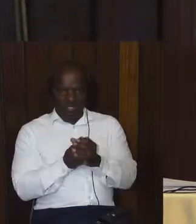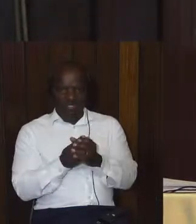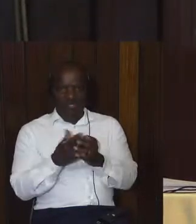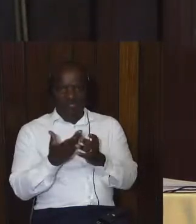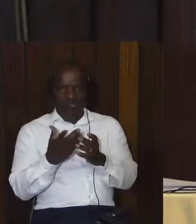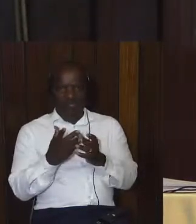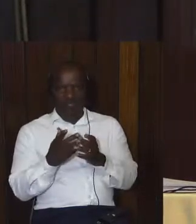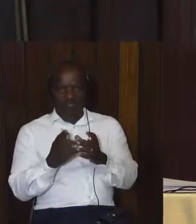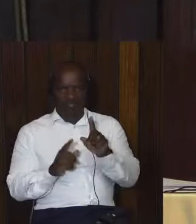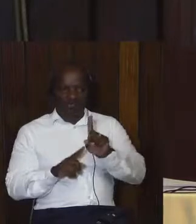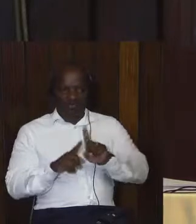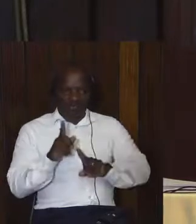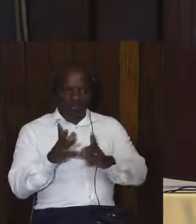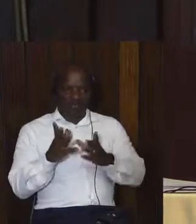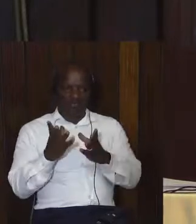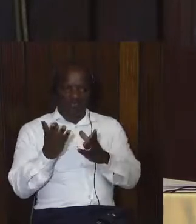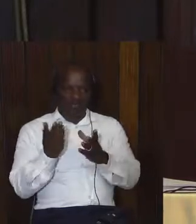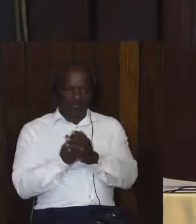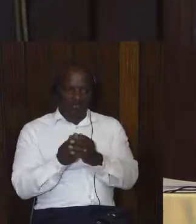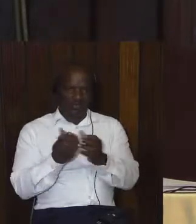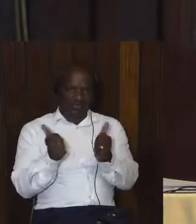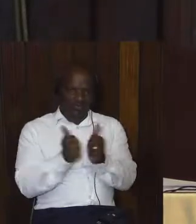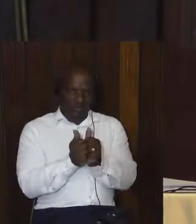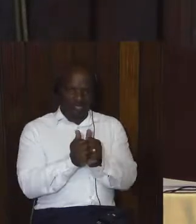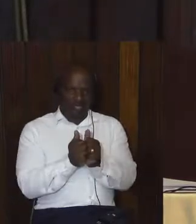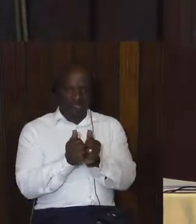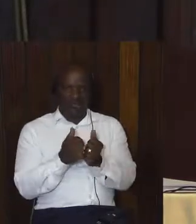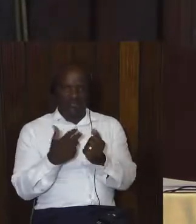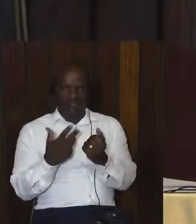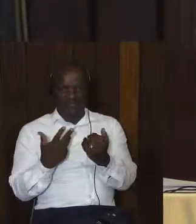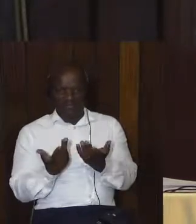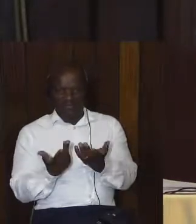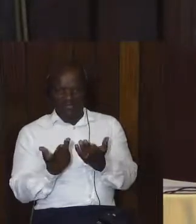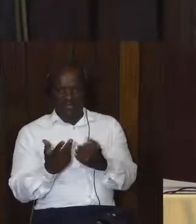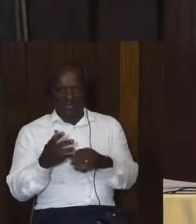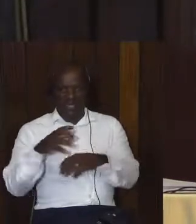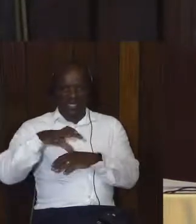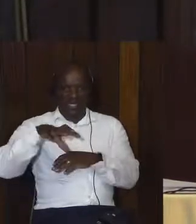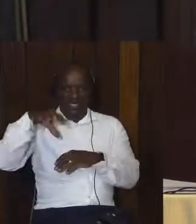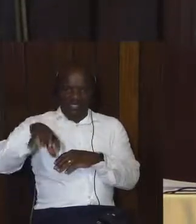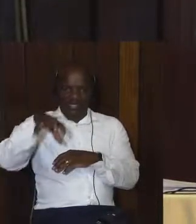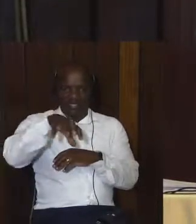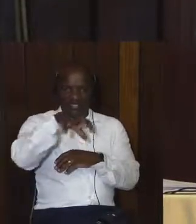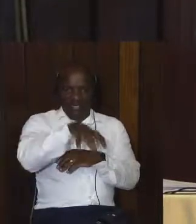And on the issue of the station improvement budget,